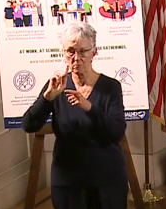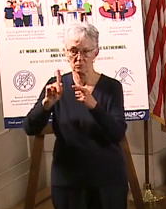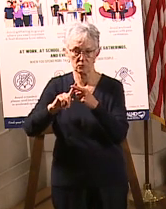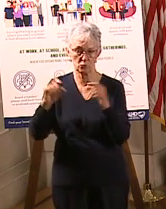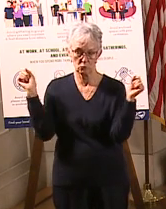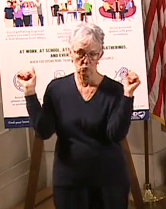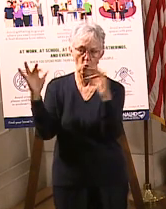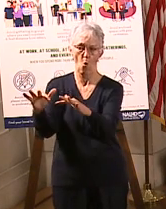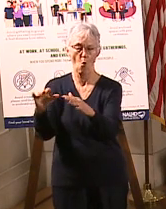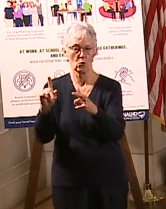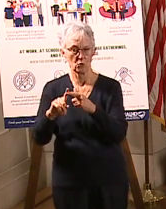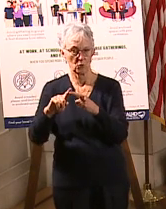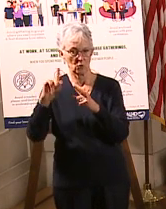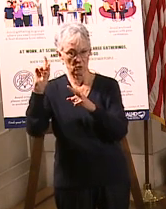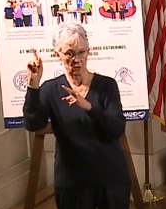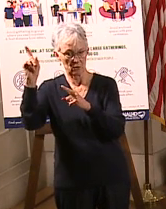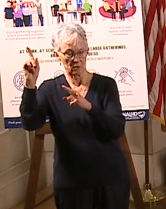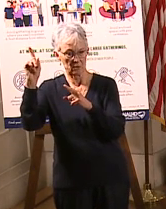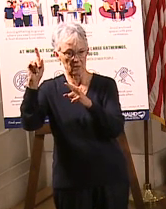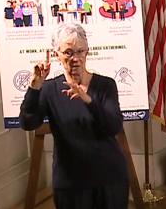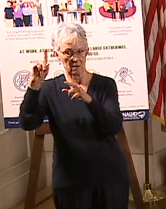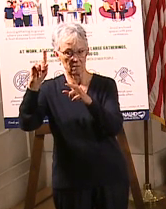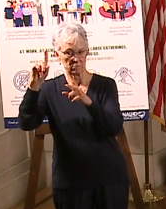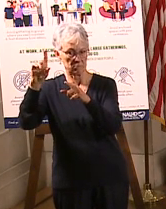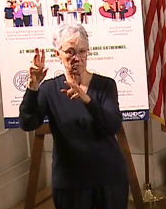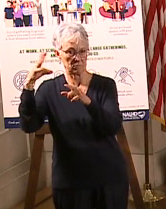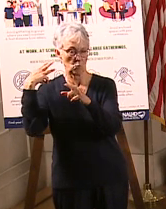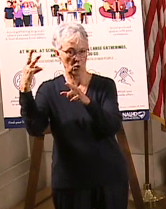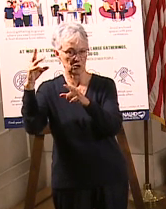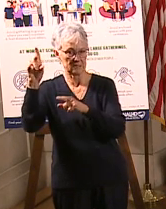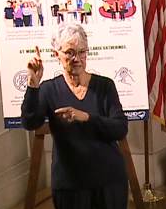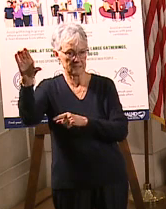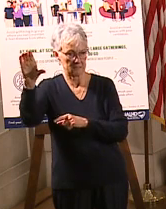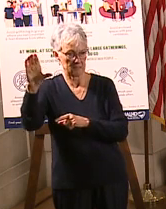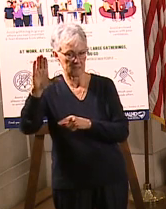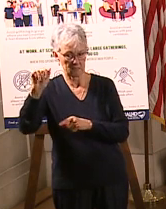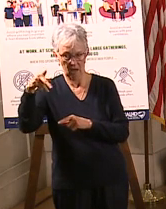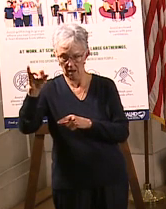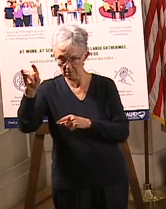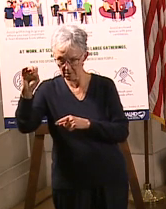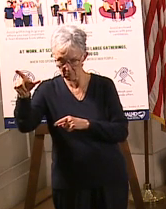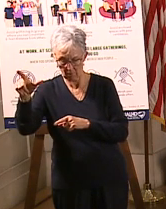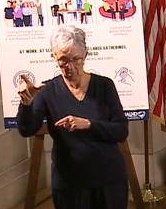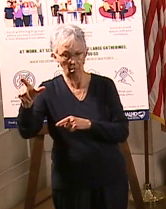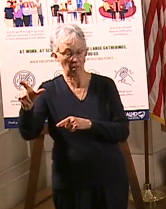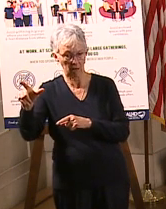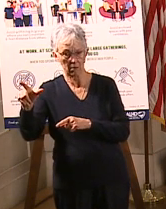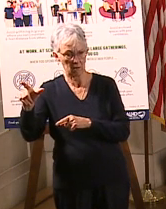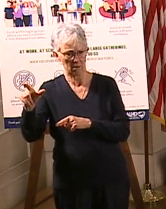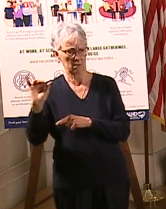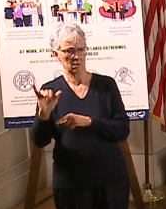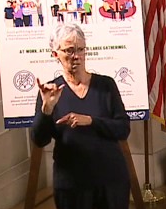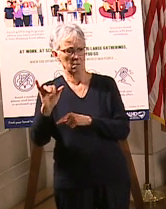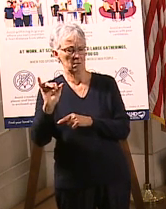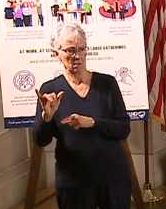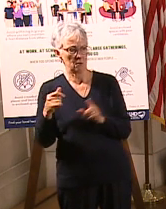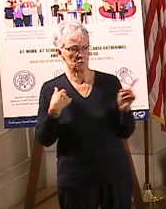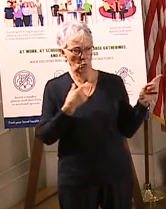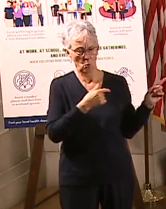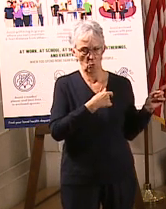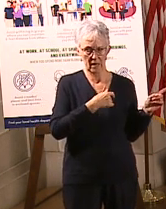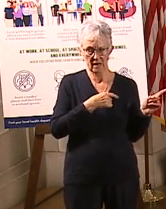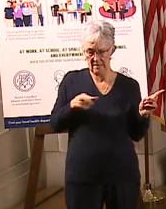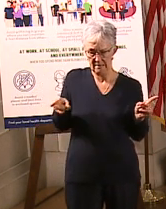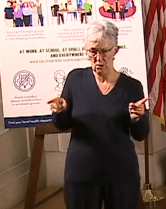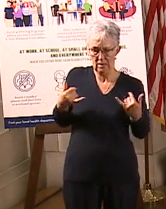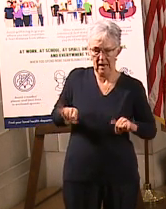it, the executive committee is in the process of doing an investigation, and I think we'll know very soon the results of what they